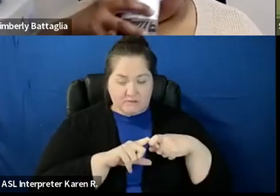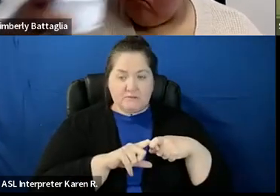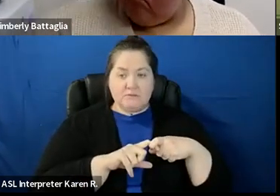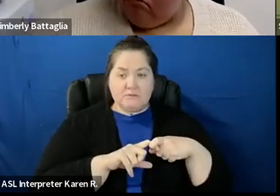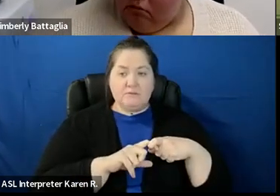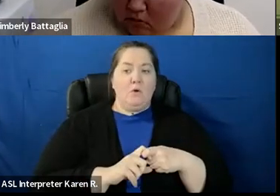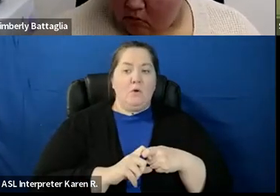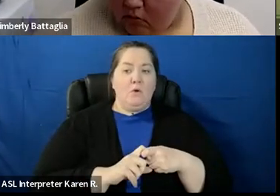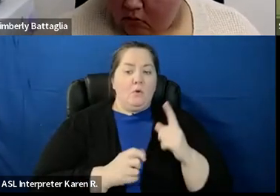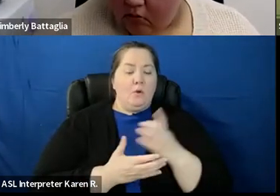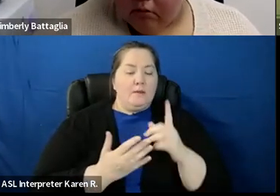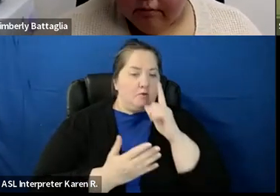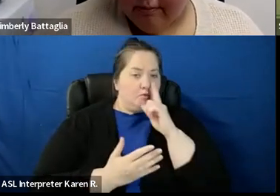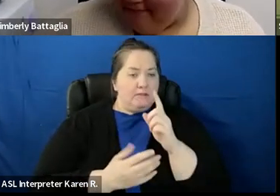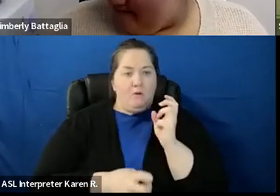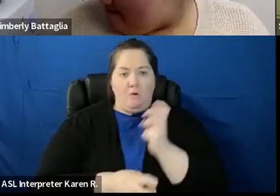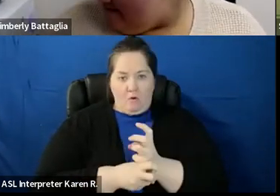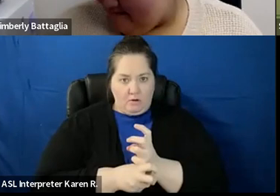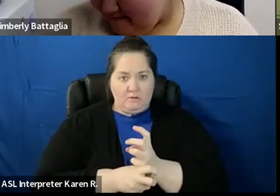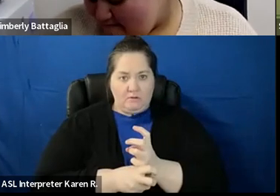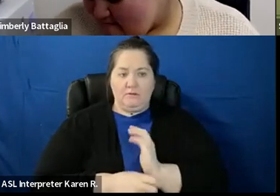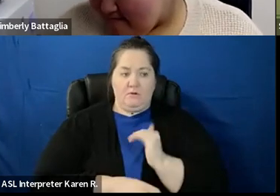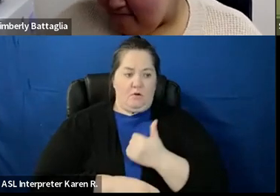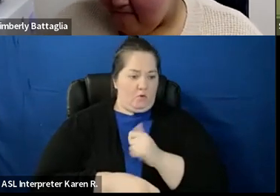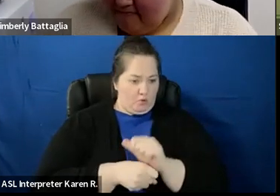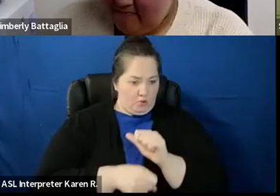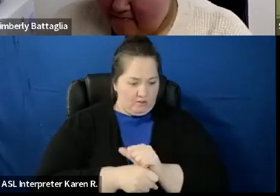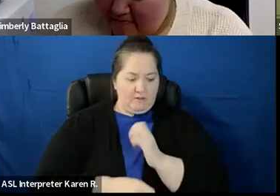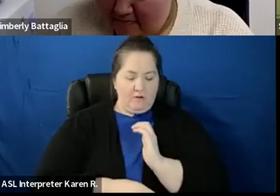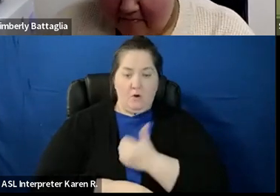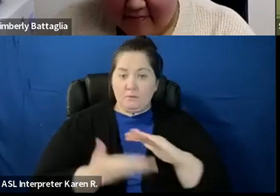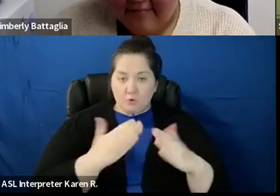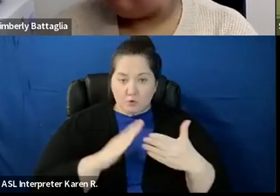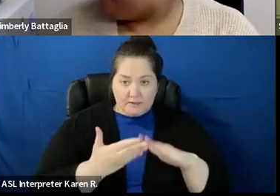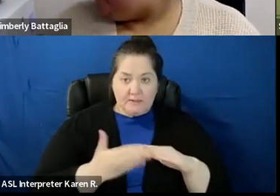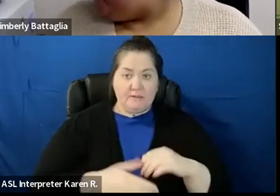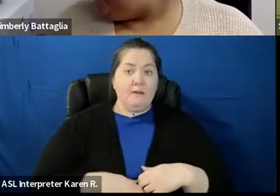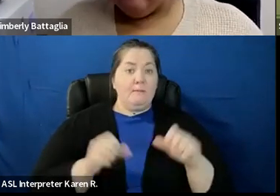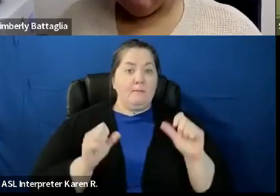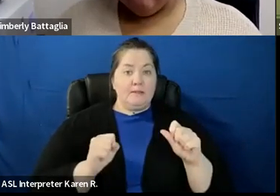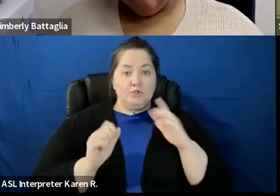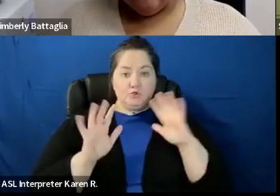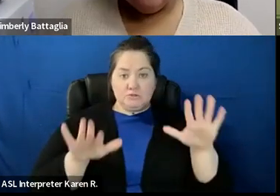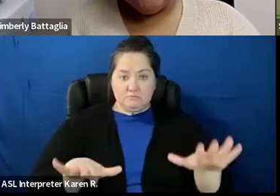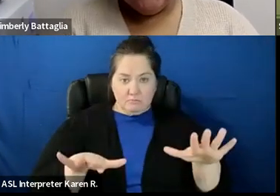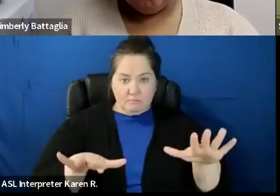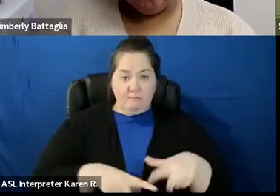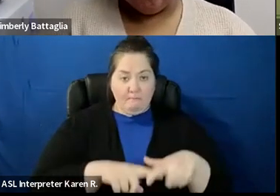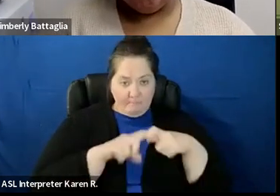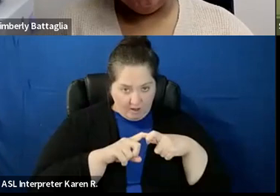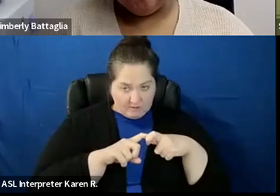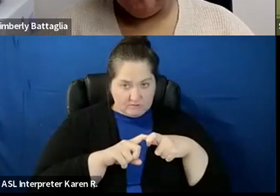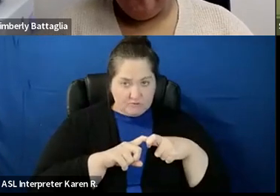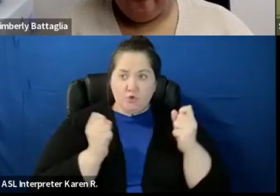that is so difficult within our movement, within our work, within our communities, is that ability to pause, right? Because with so much